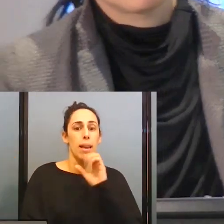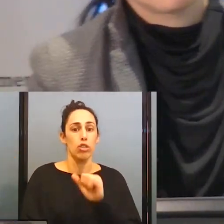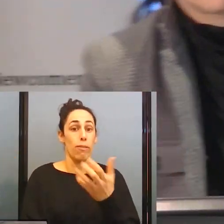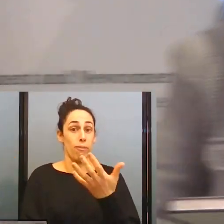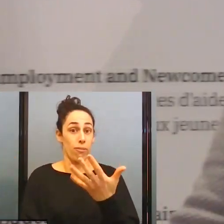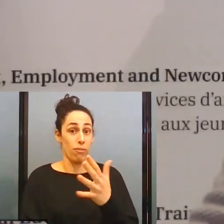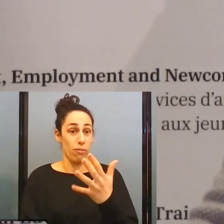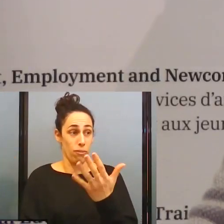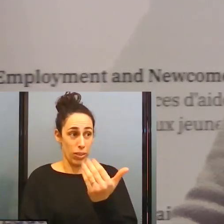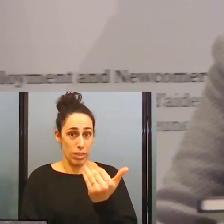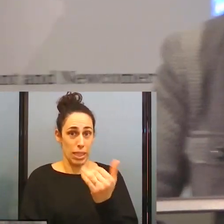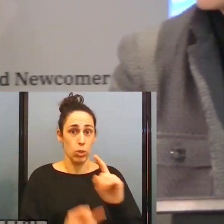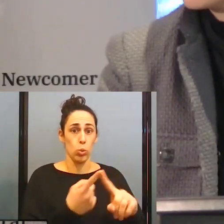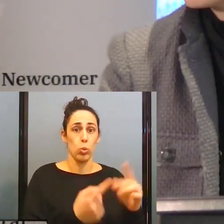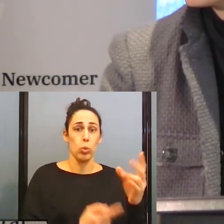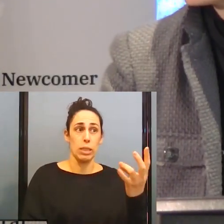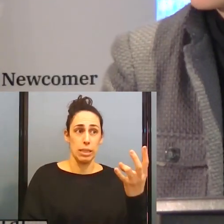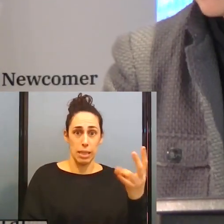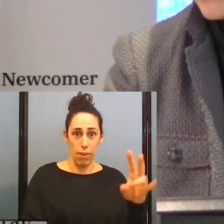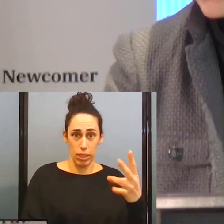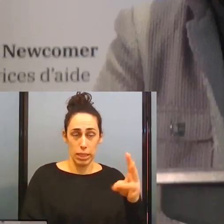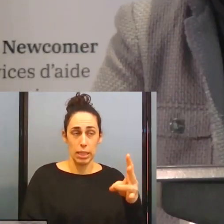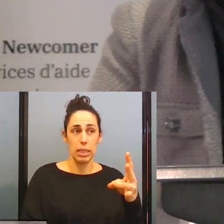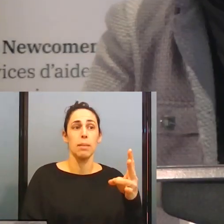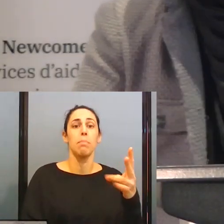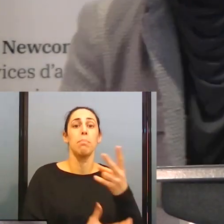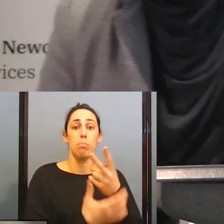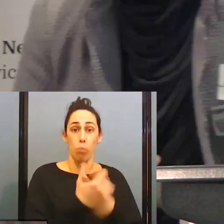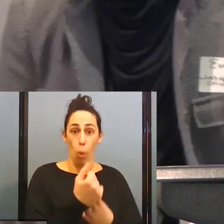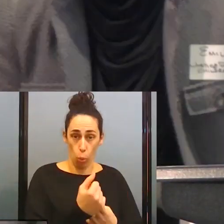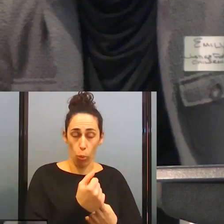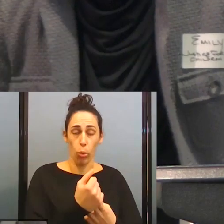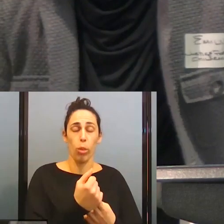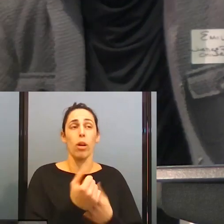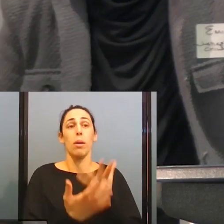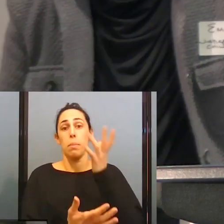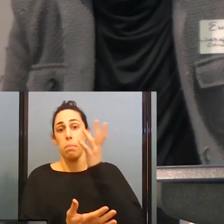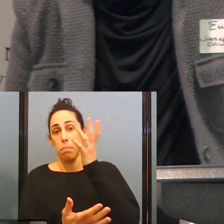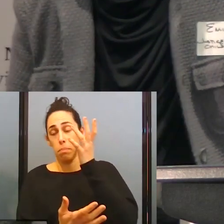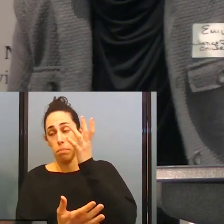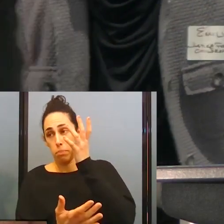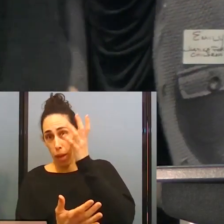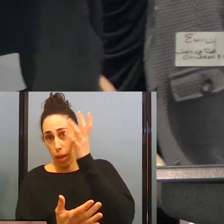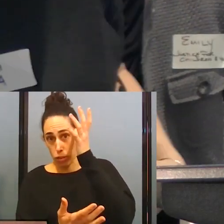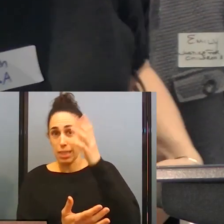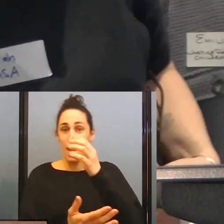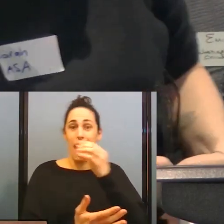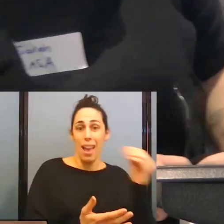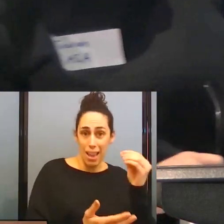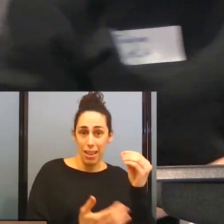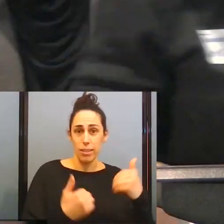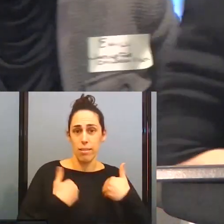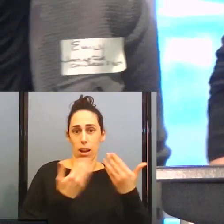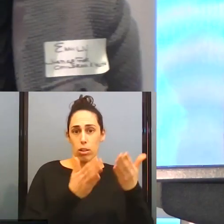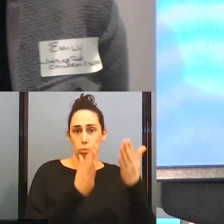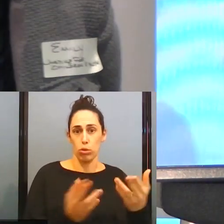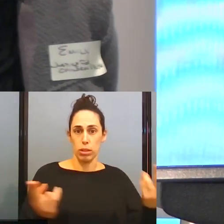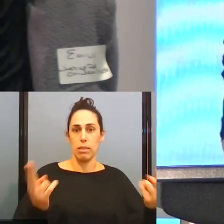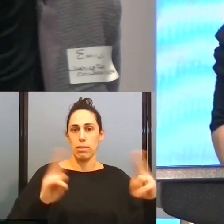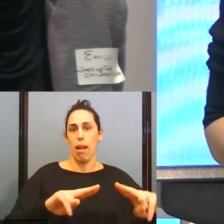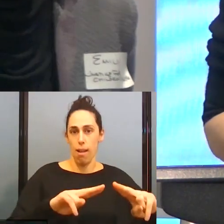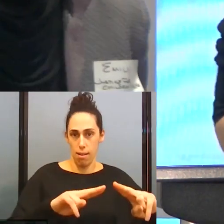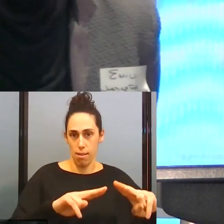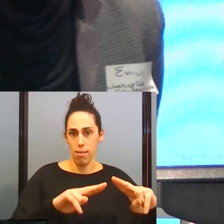person applying and the parent are supposed to sign. And that's an example of what we were talking about, of the